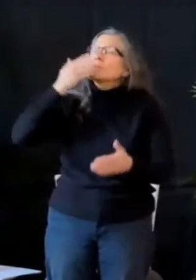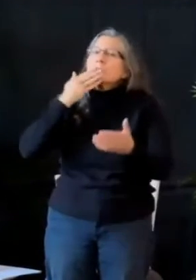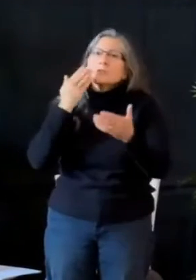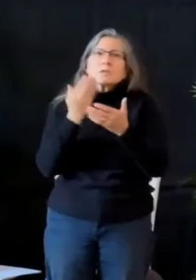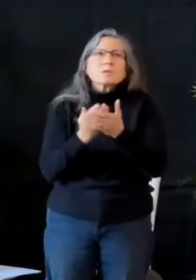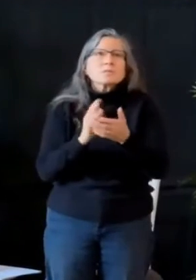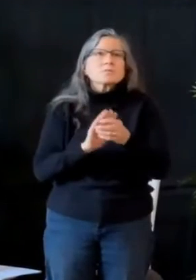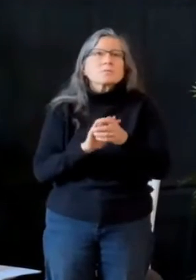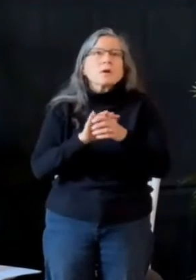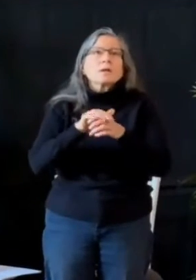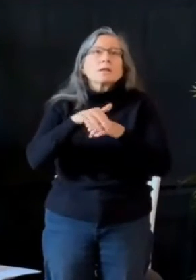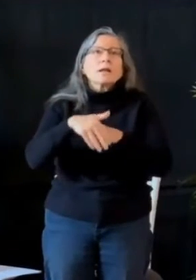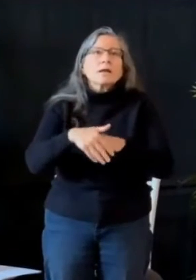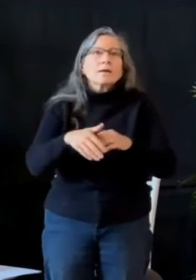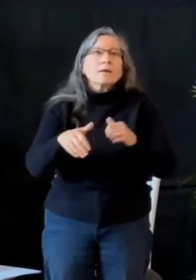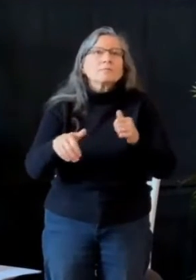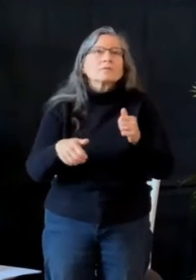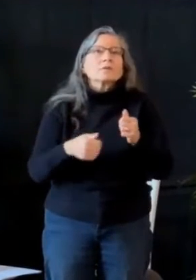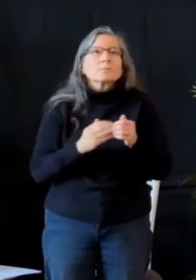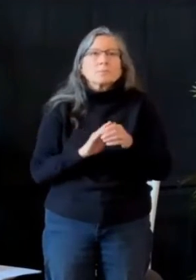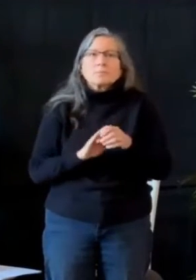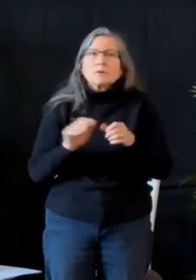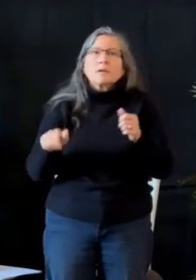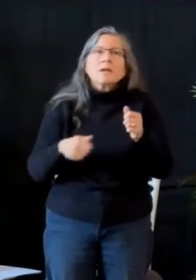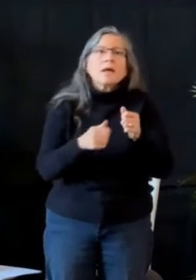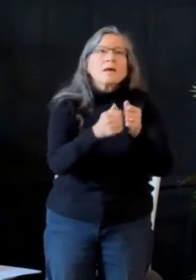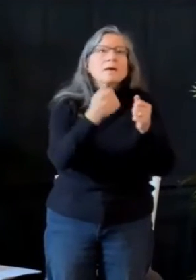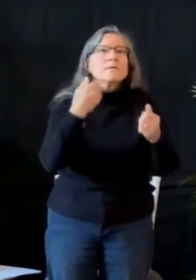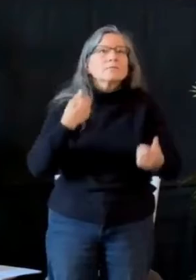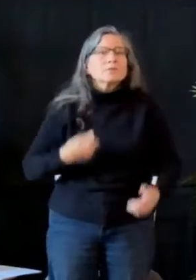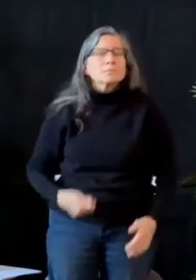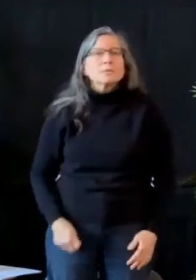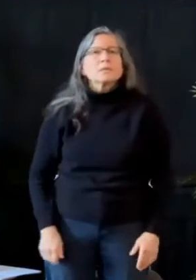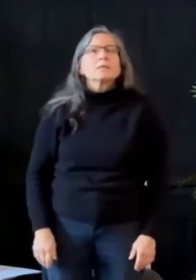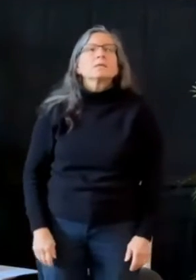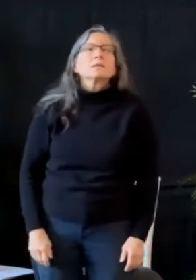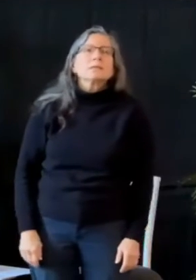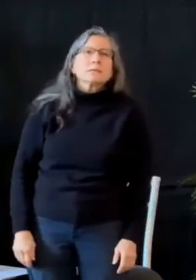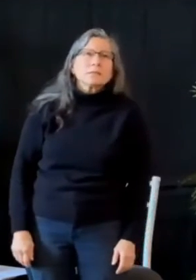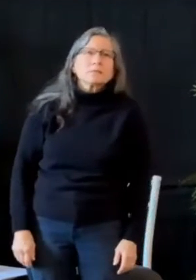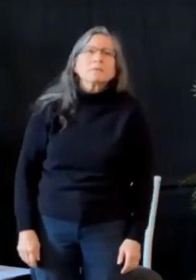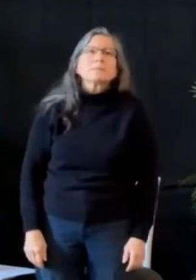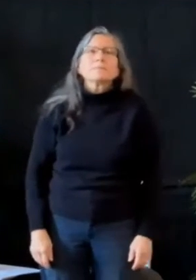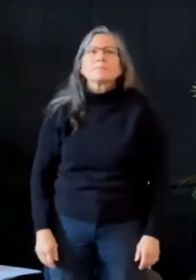God. Your goodness is running after, it's running after me.